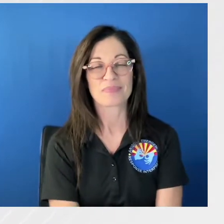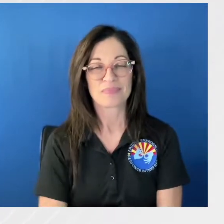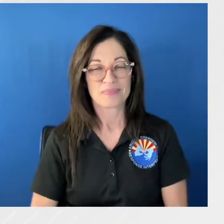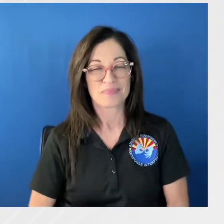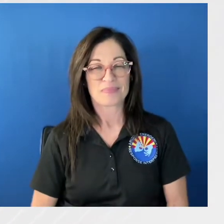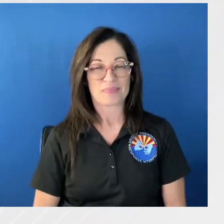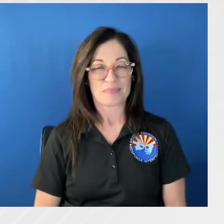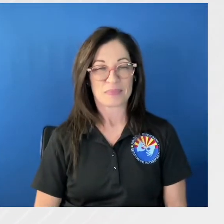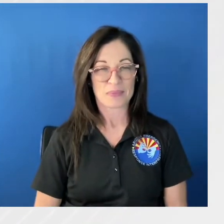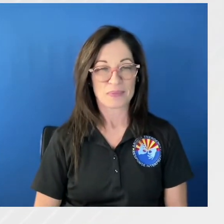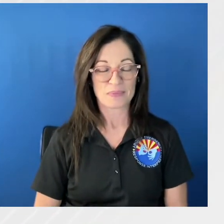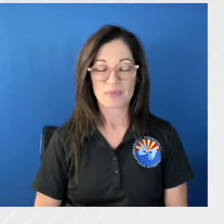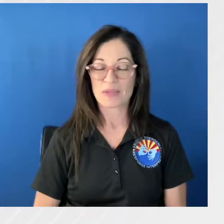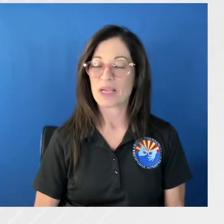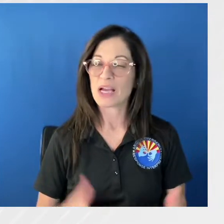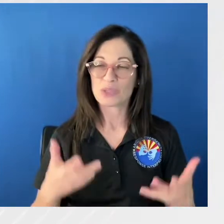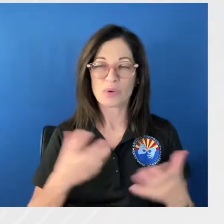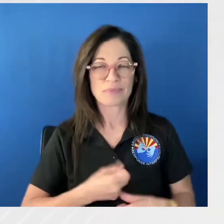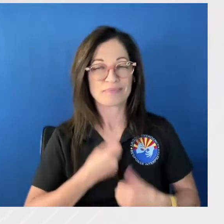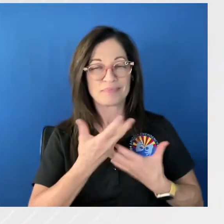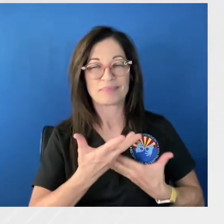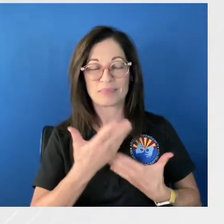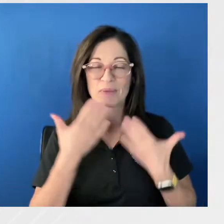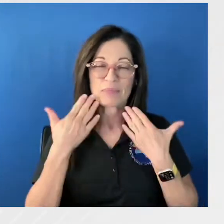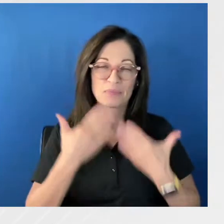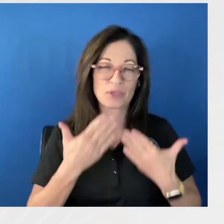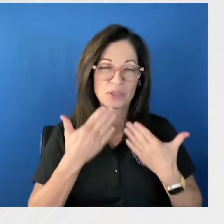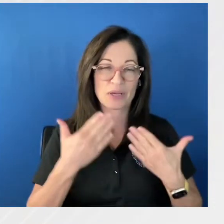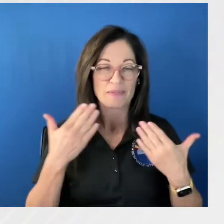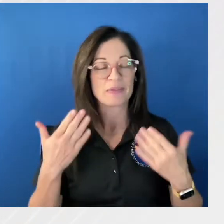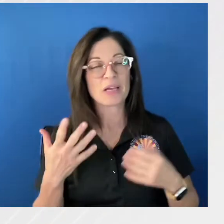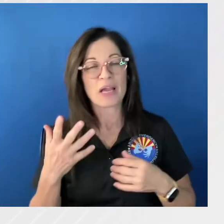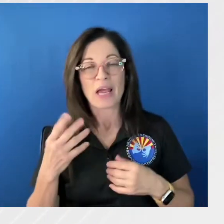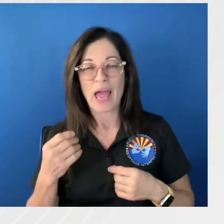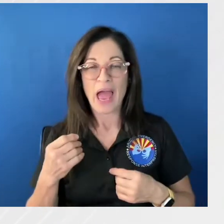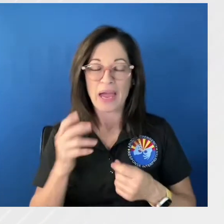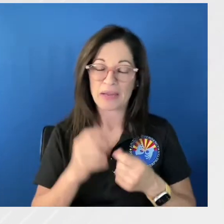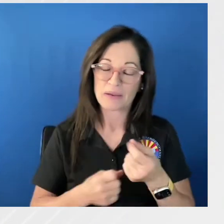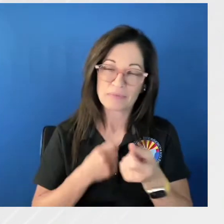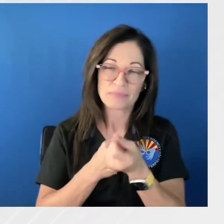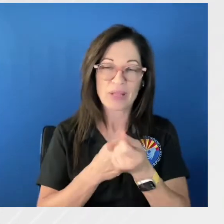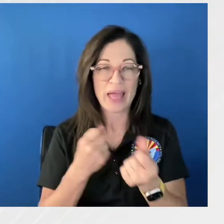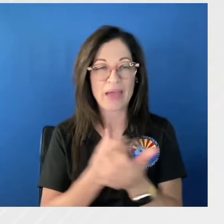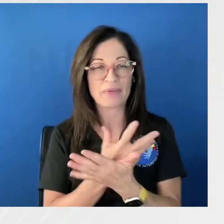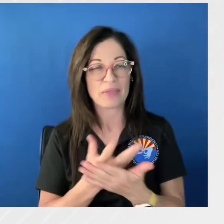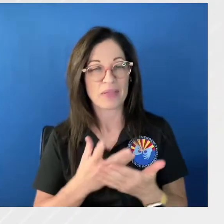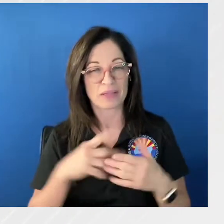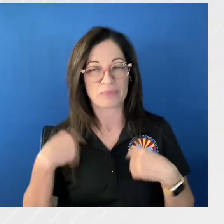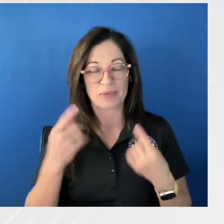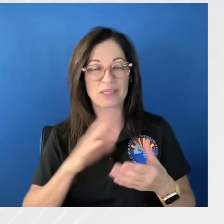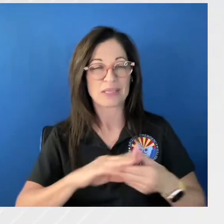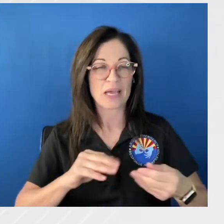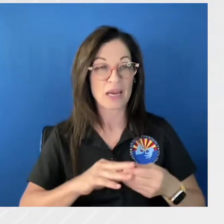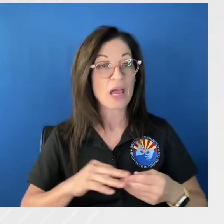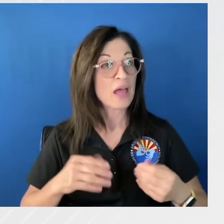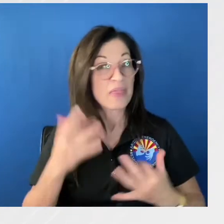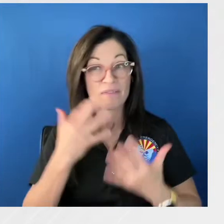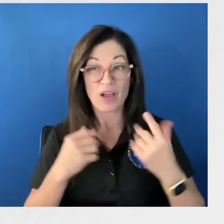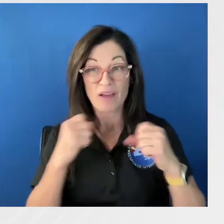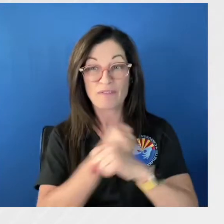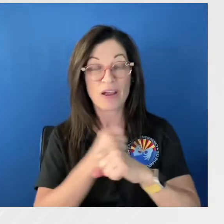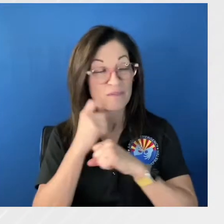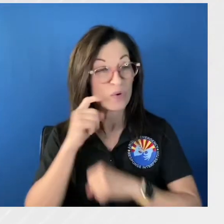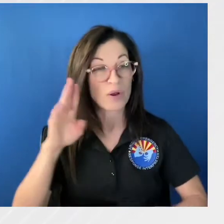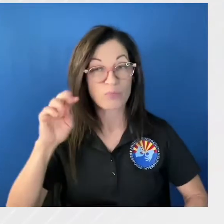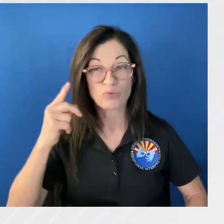my appreciation for everything that's been said. You know, the firefight on the bridge fire was an amazing firefight.